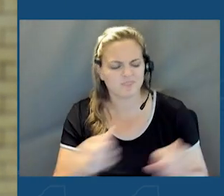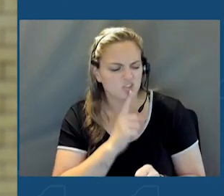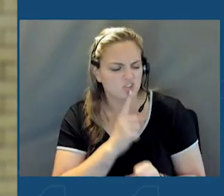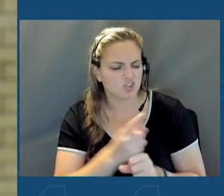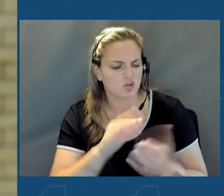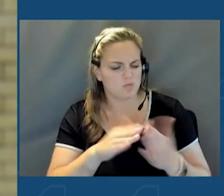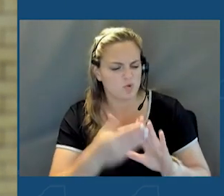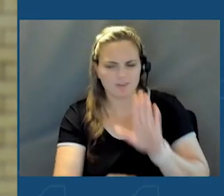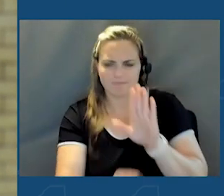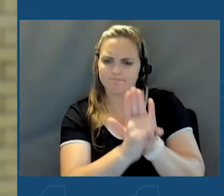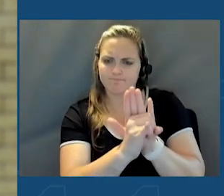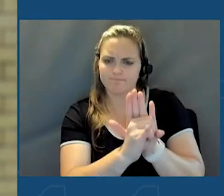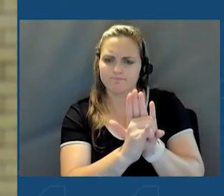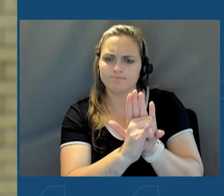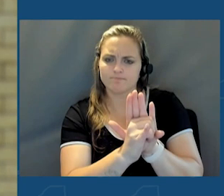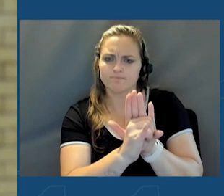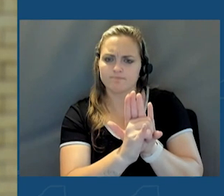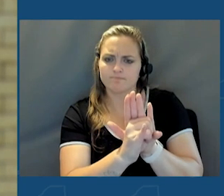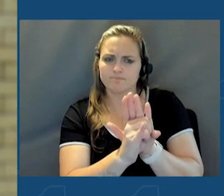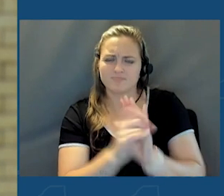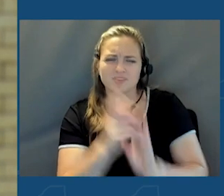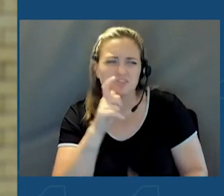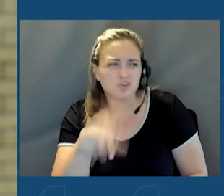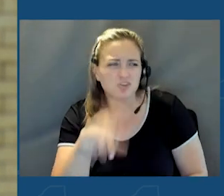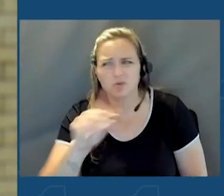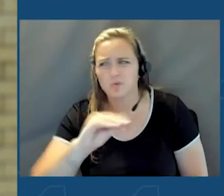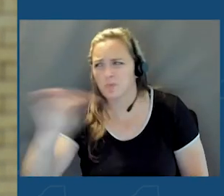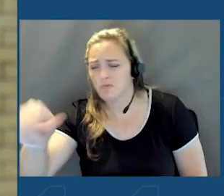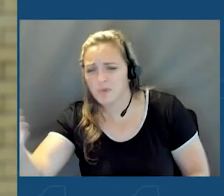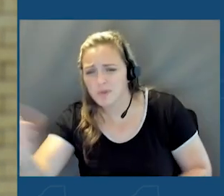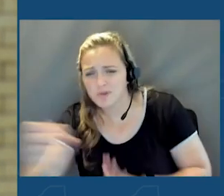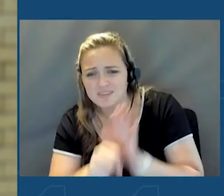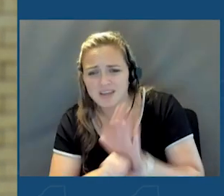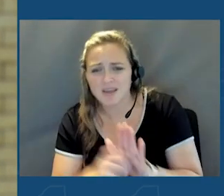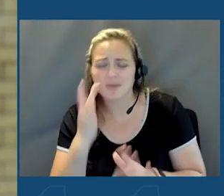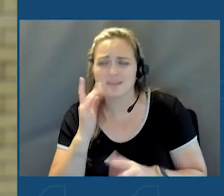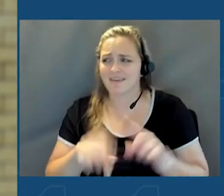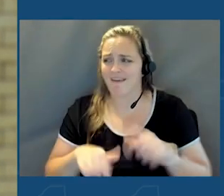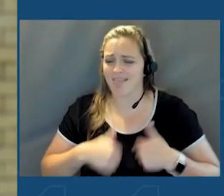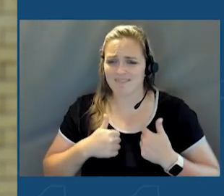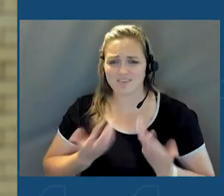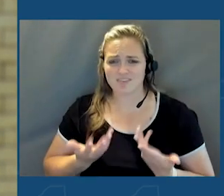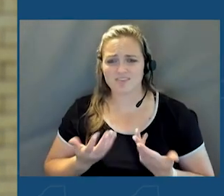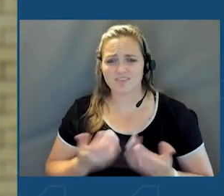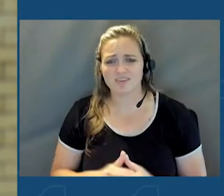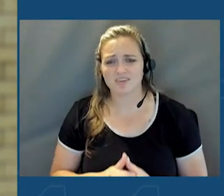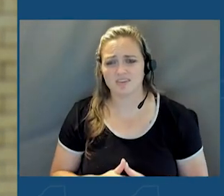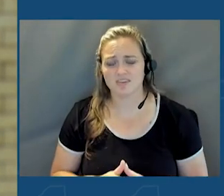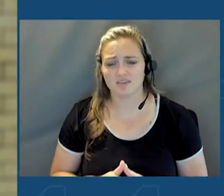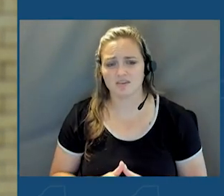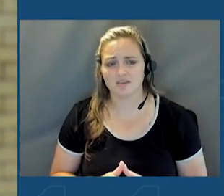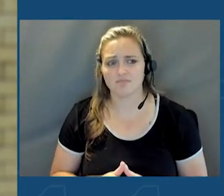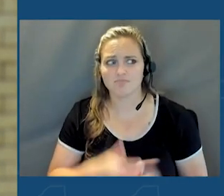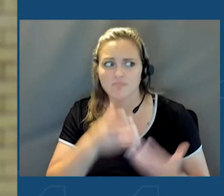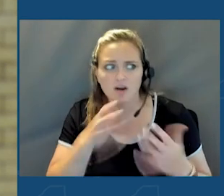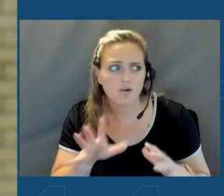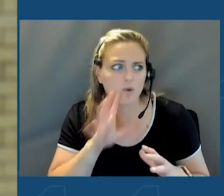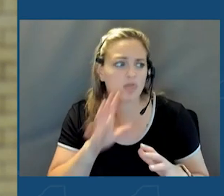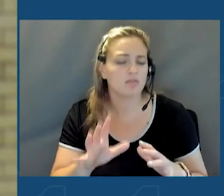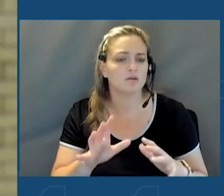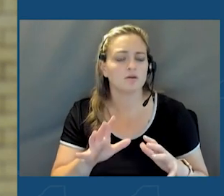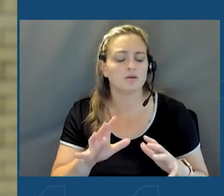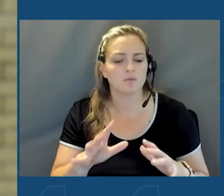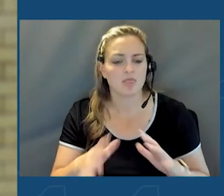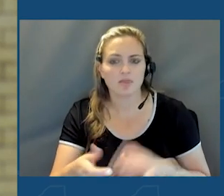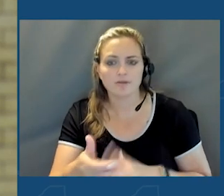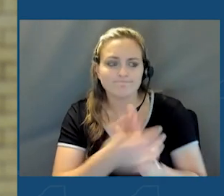have. They shouldn't be going to other states because they don't have a place to live here. I don't want them to take their talents